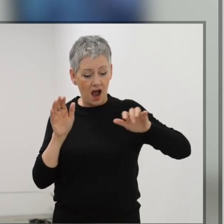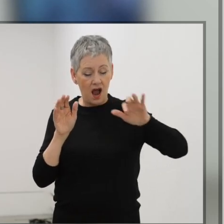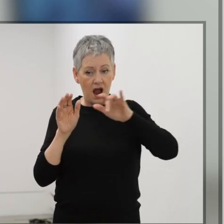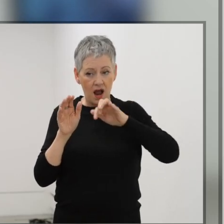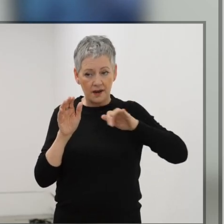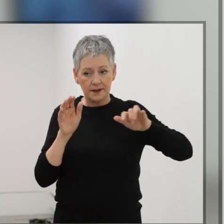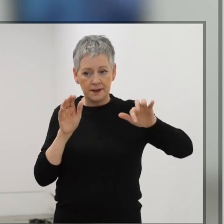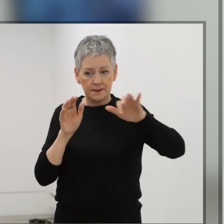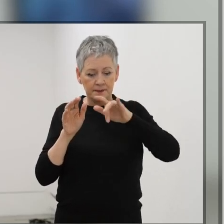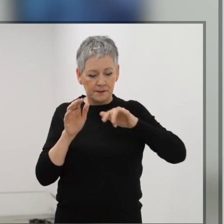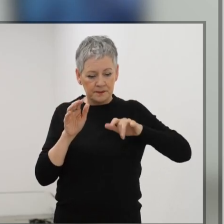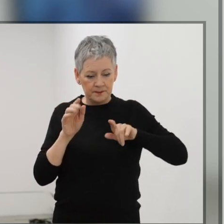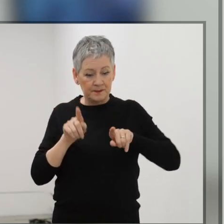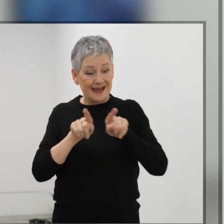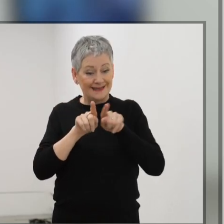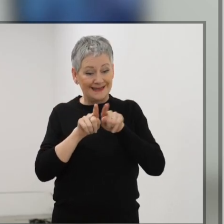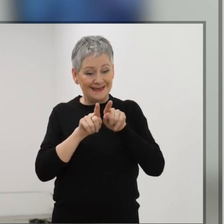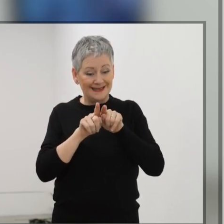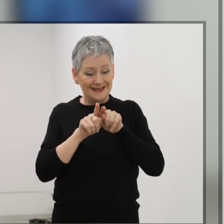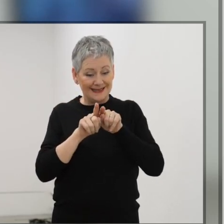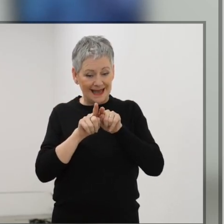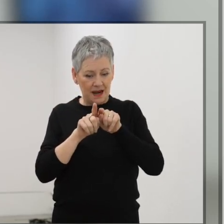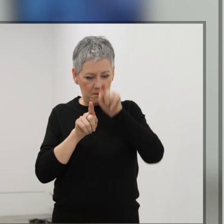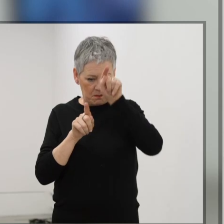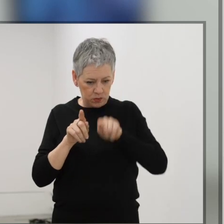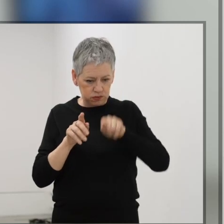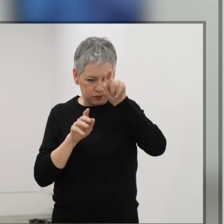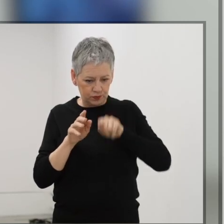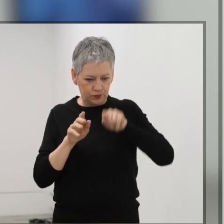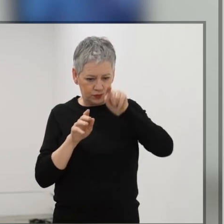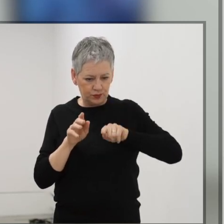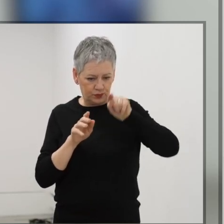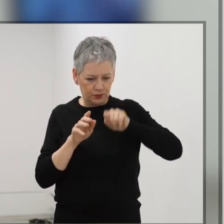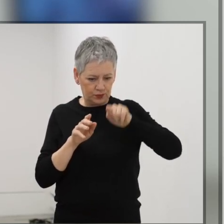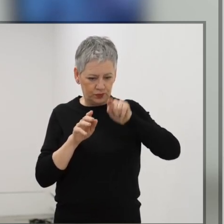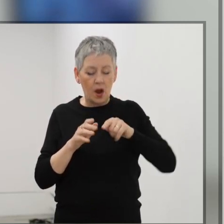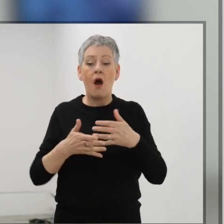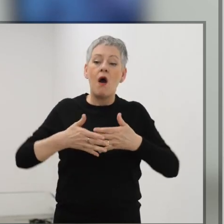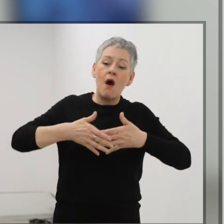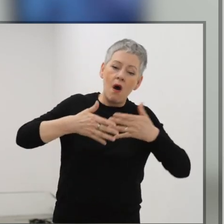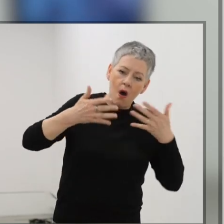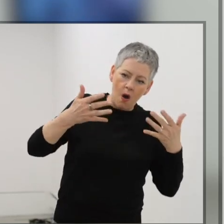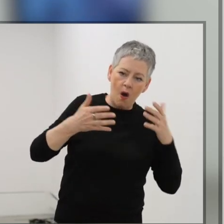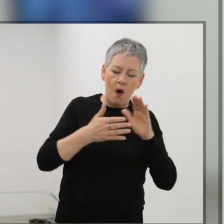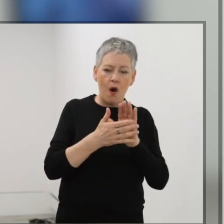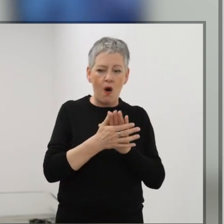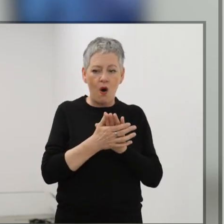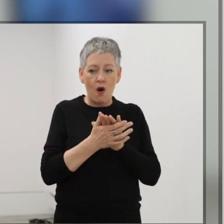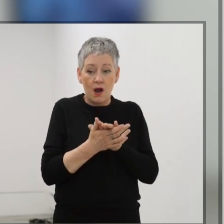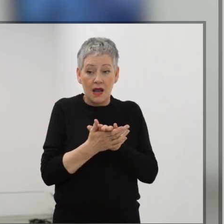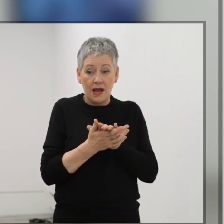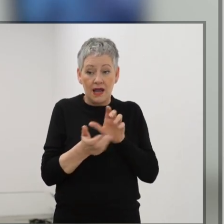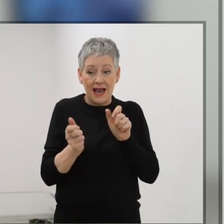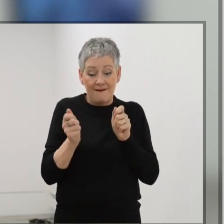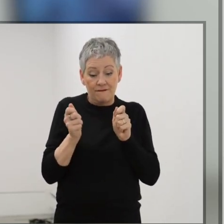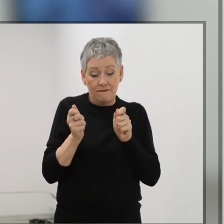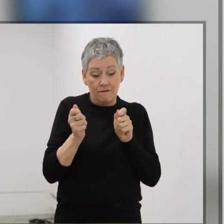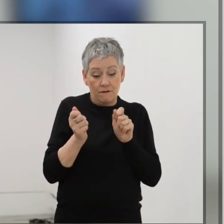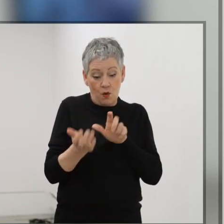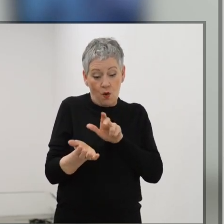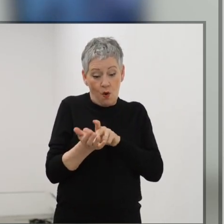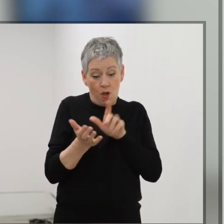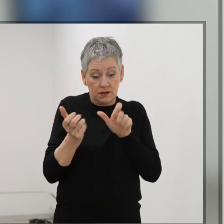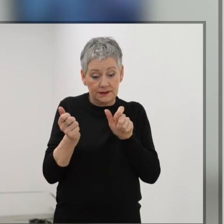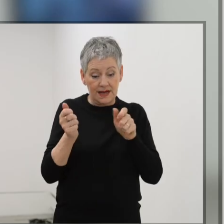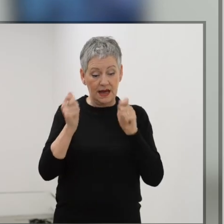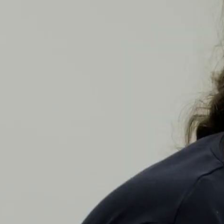and down within the same note and get that nice vibrato sound, or if you hold on to a note, you can shake the